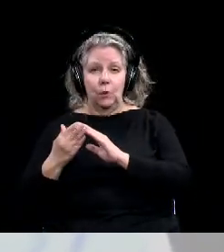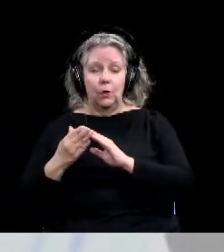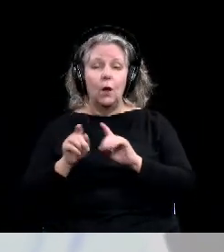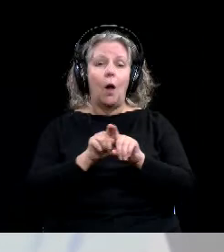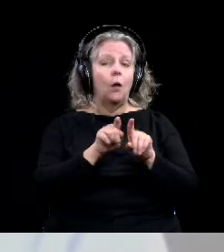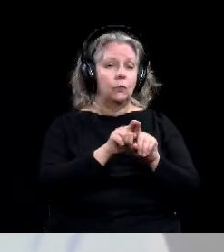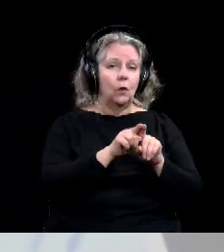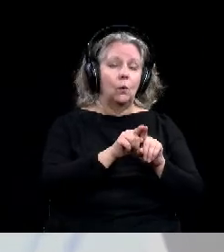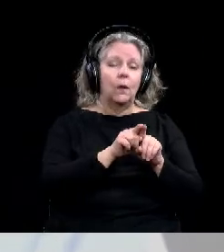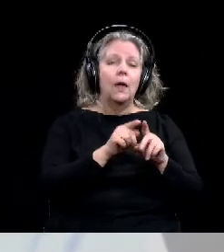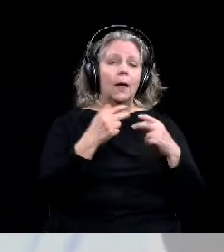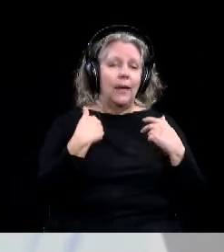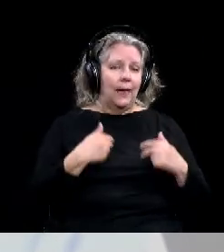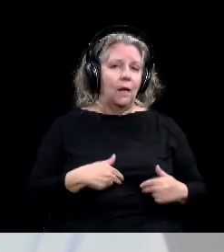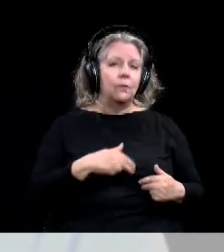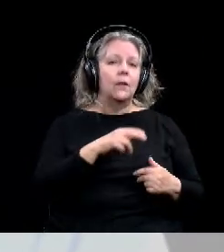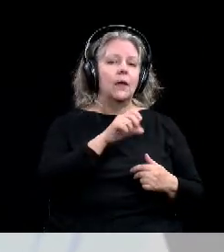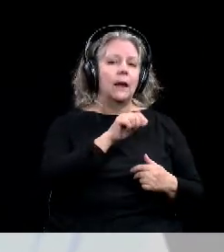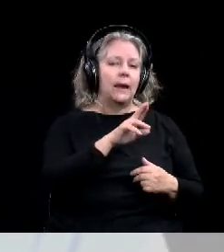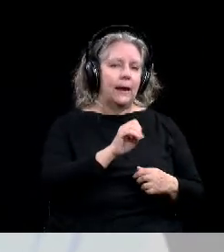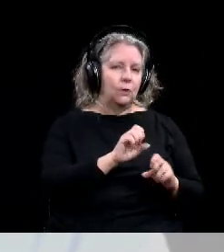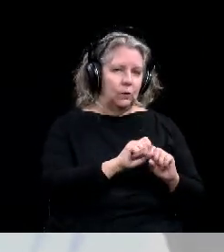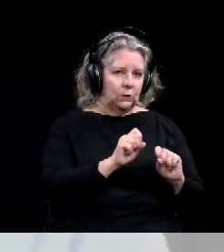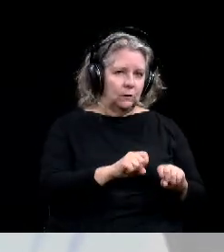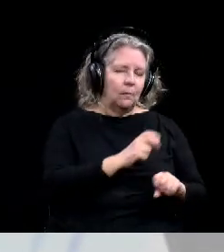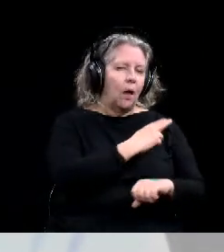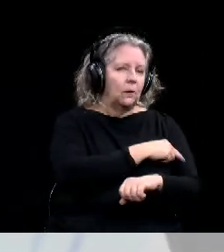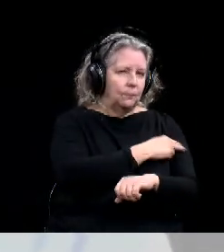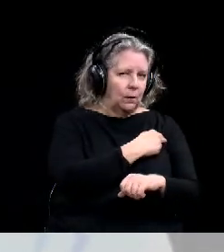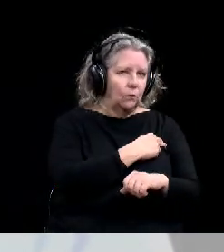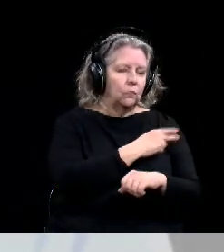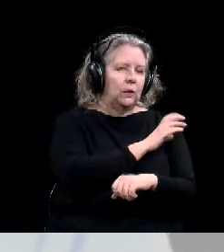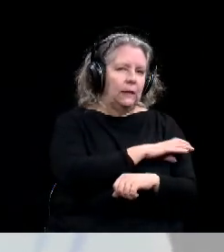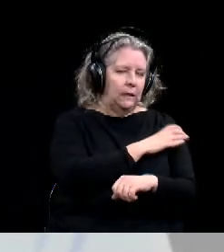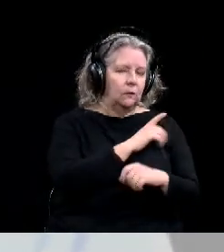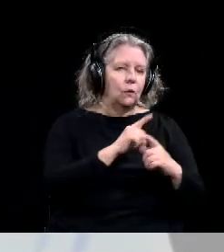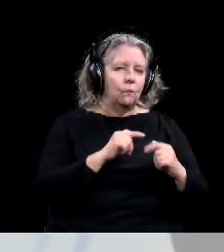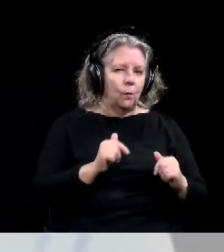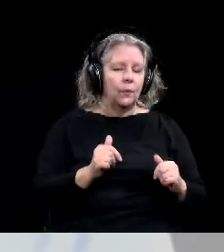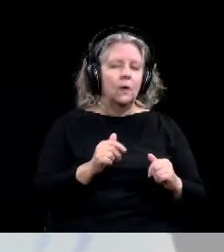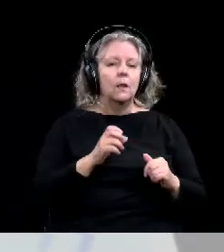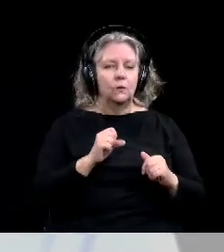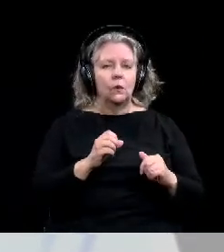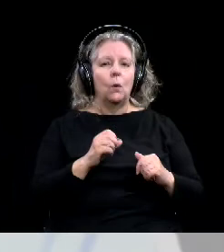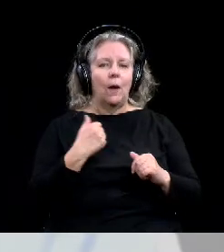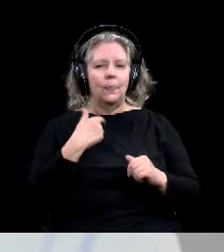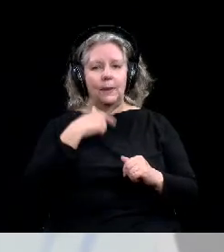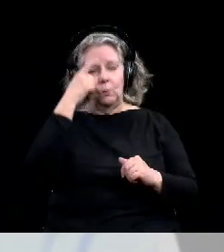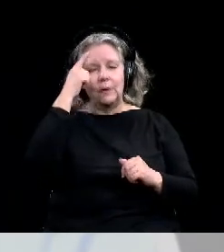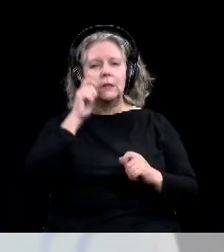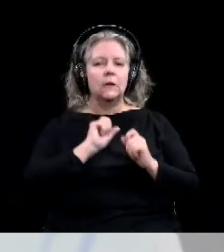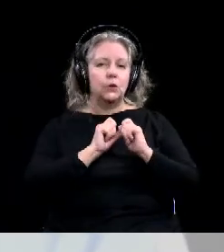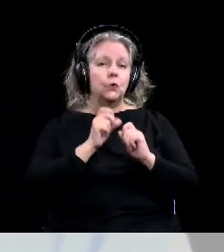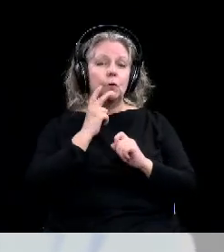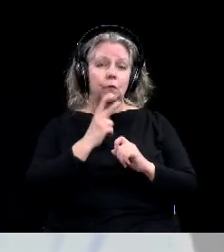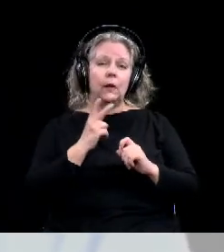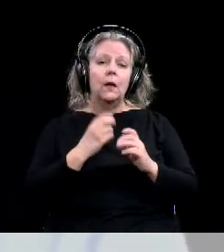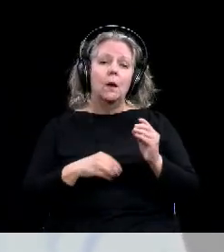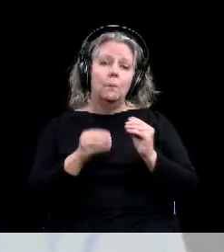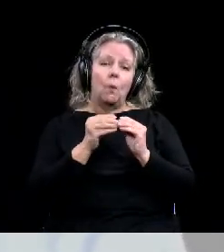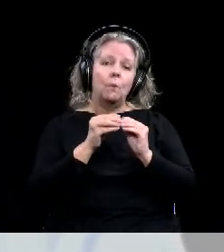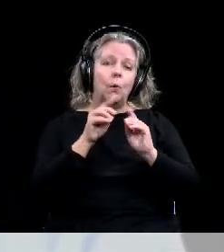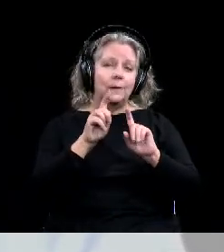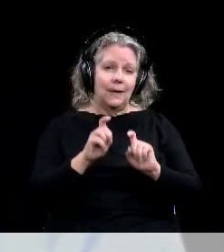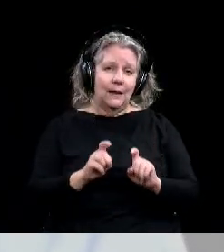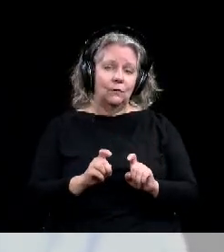testing in order to keep driving the numbers in the right way. That's the only way we can identify the lurking cases